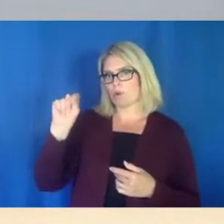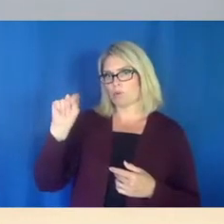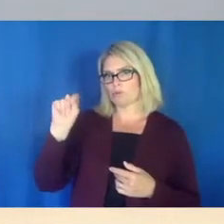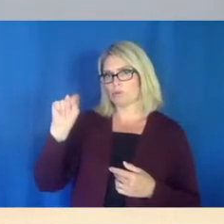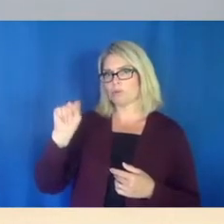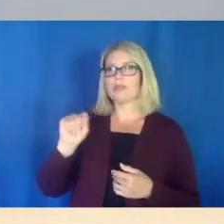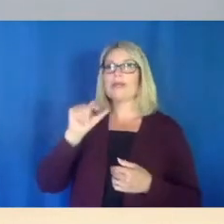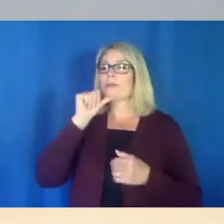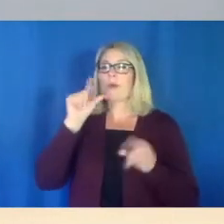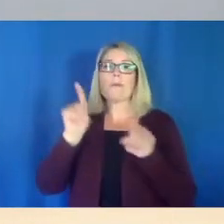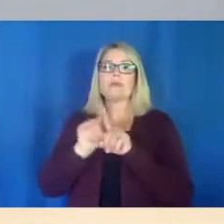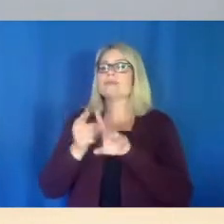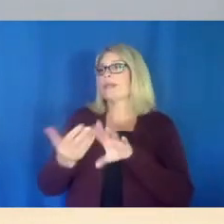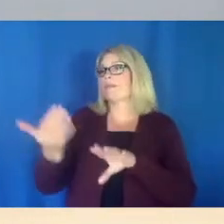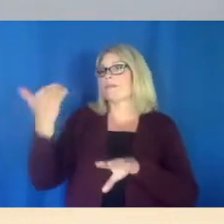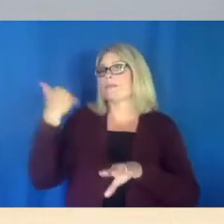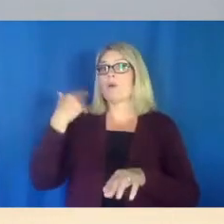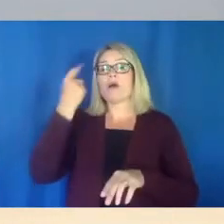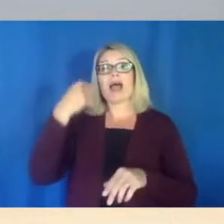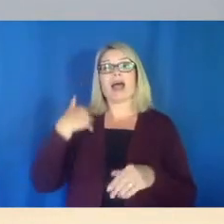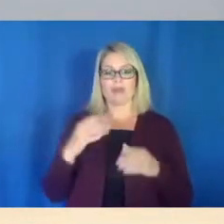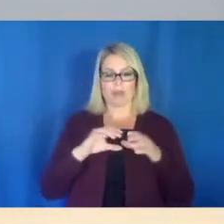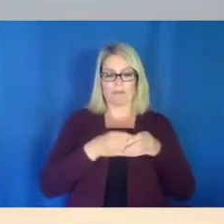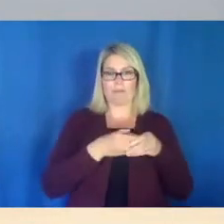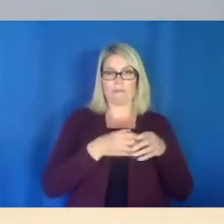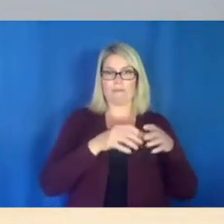same because they'll be in cohorts that are outside,